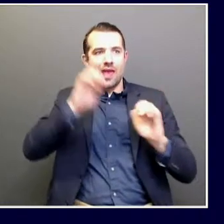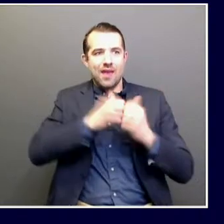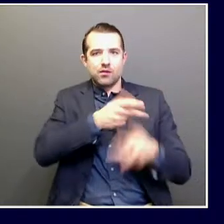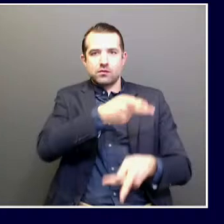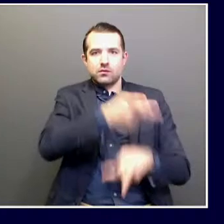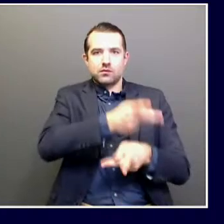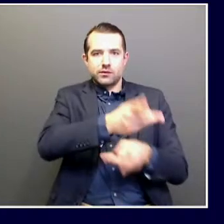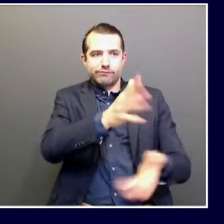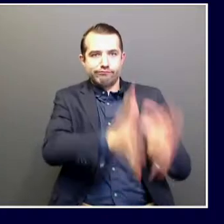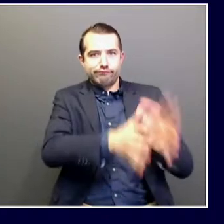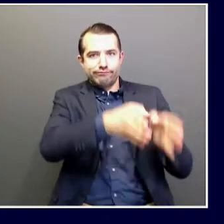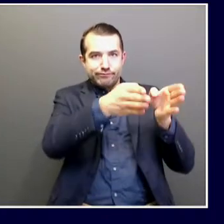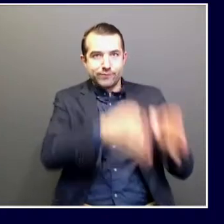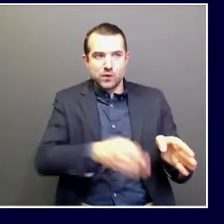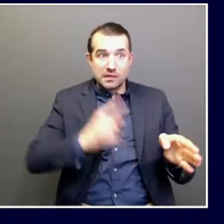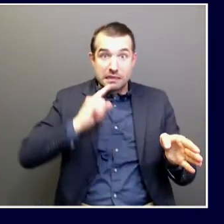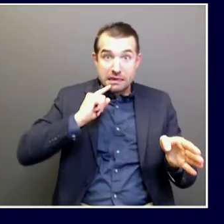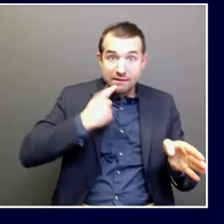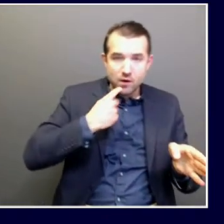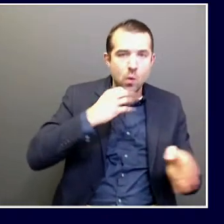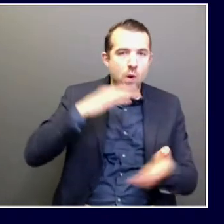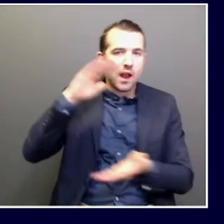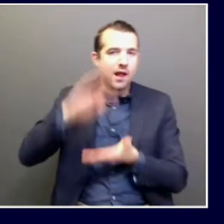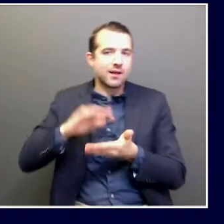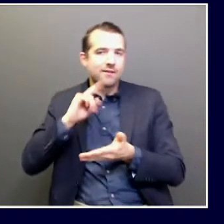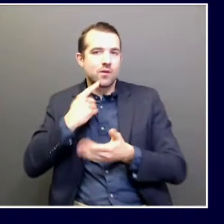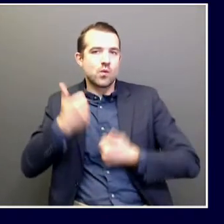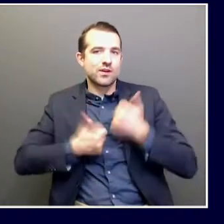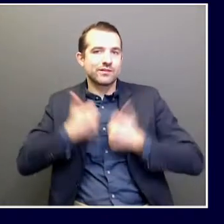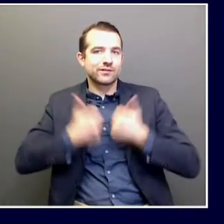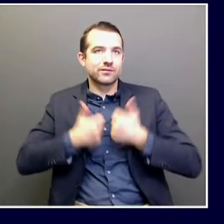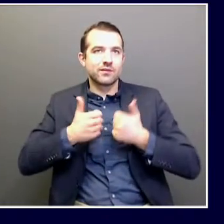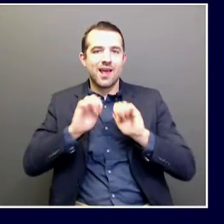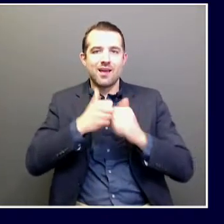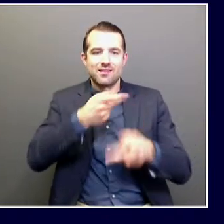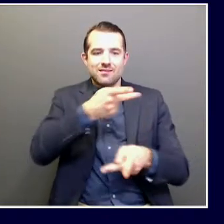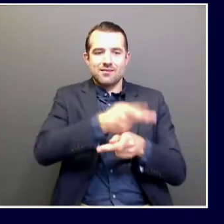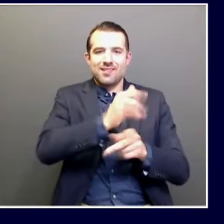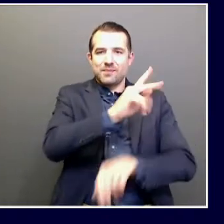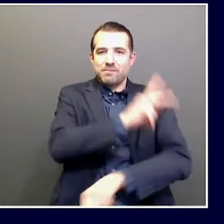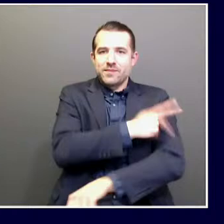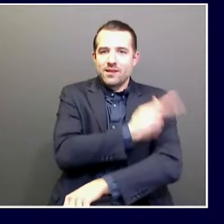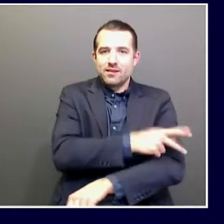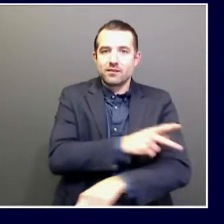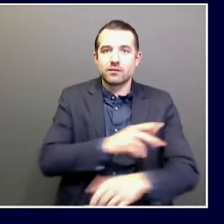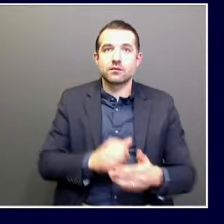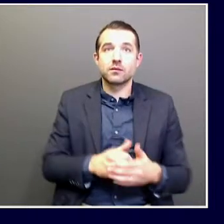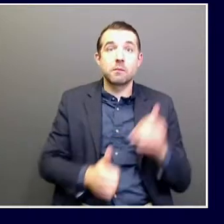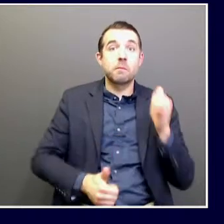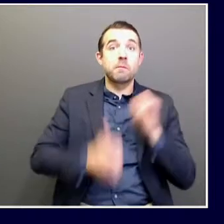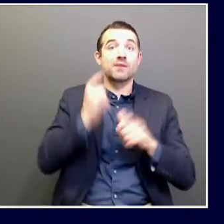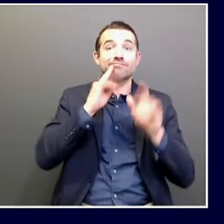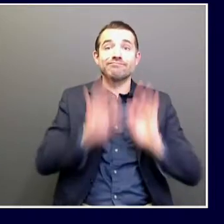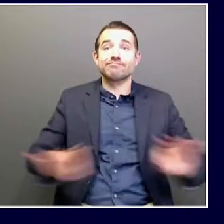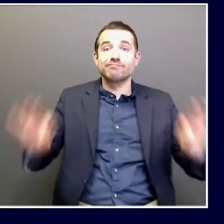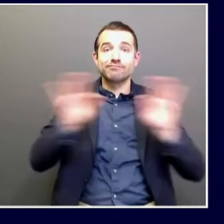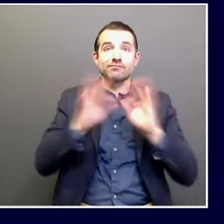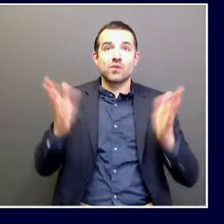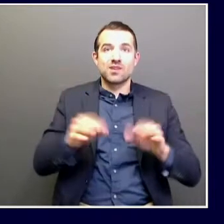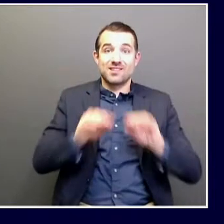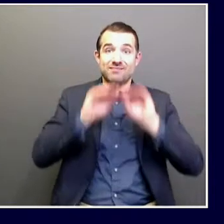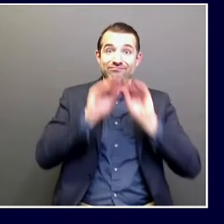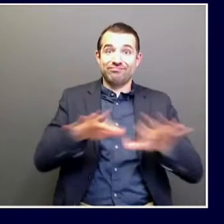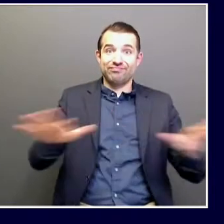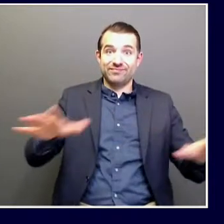on severity, but we're really focused on the first thing, contagiousness. When it comes to assessing the impact of a